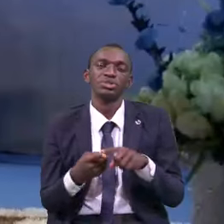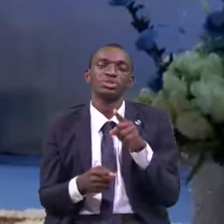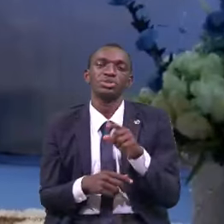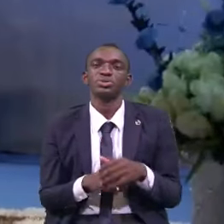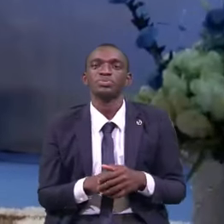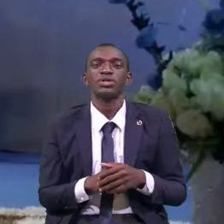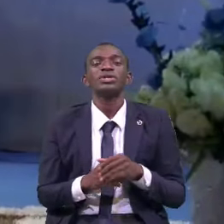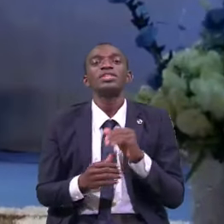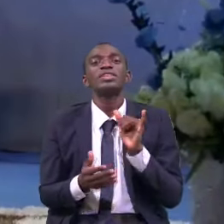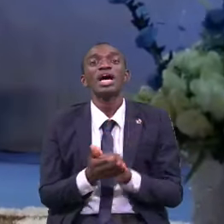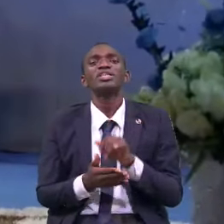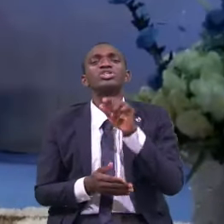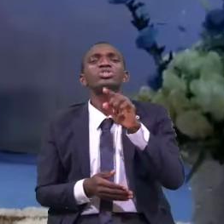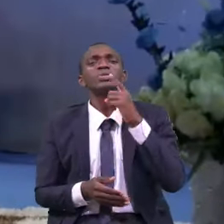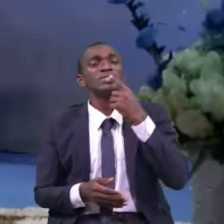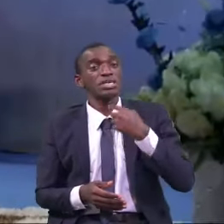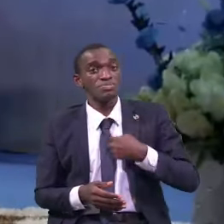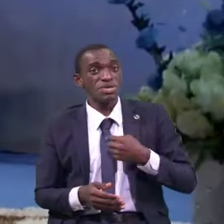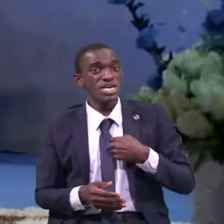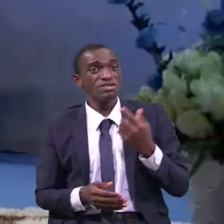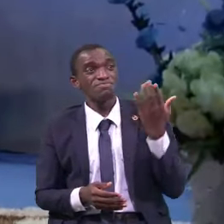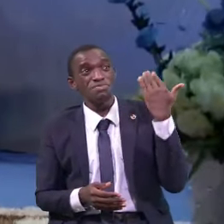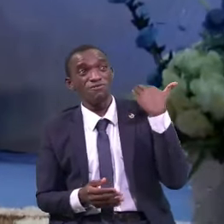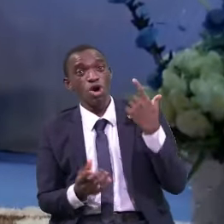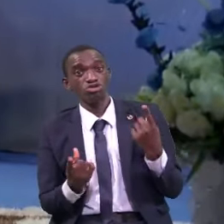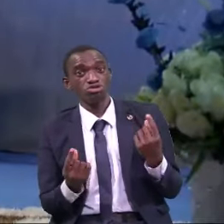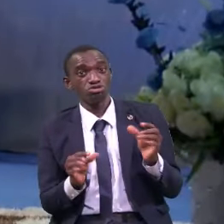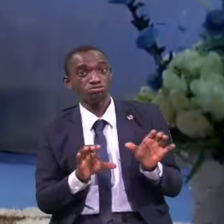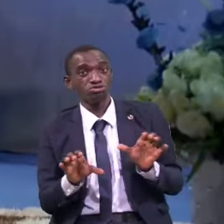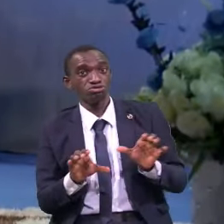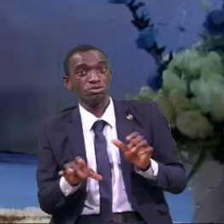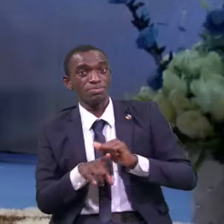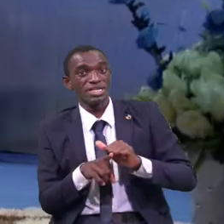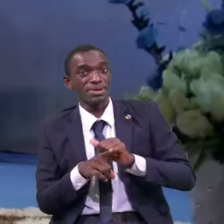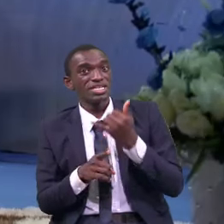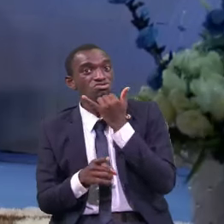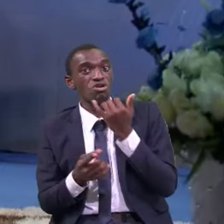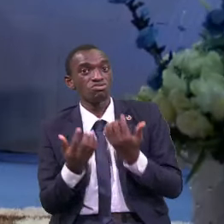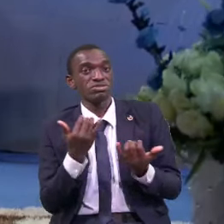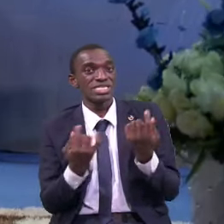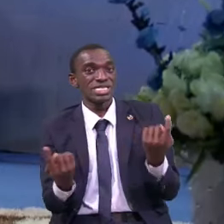that you'll say, what I used to do, I do them no